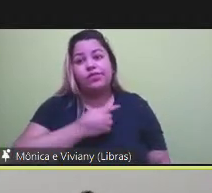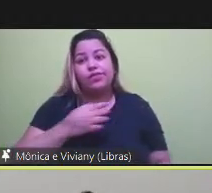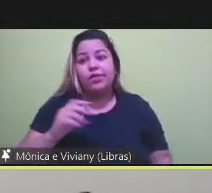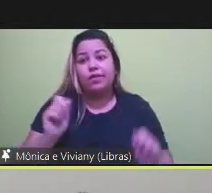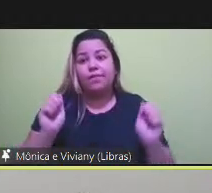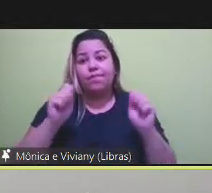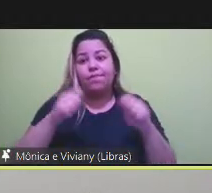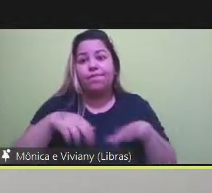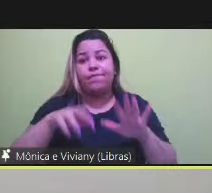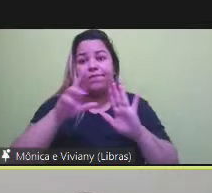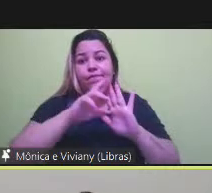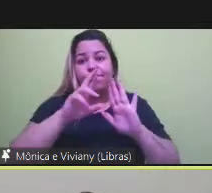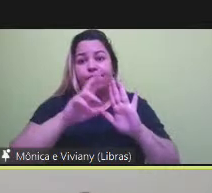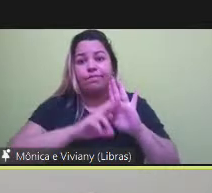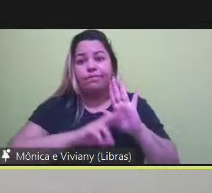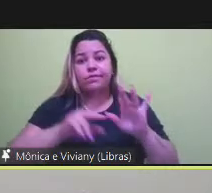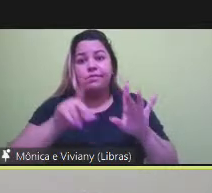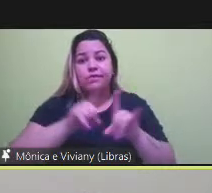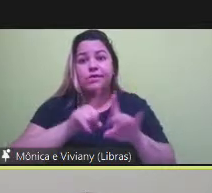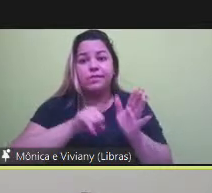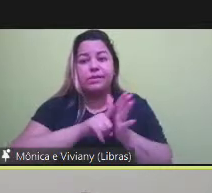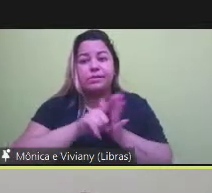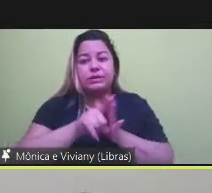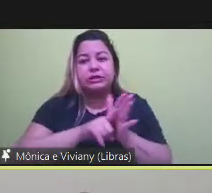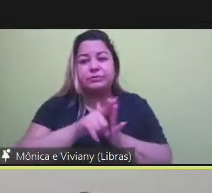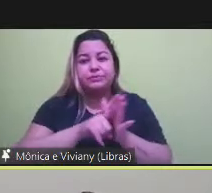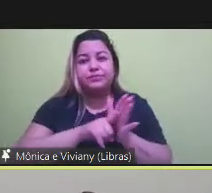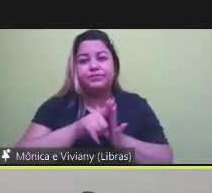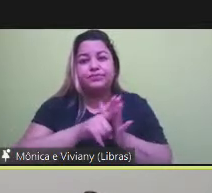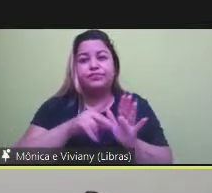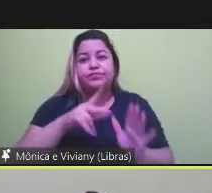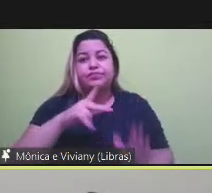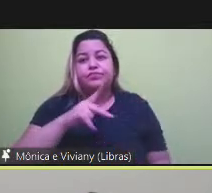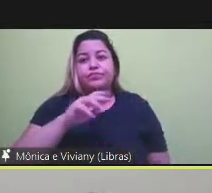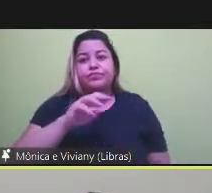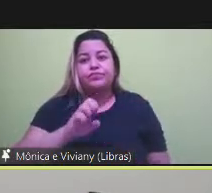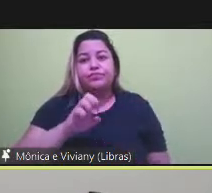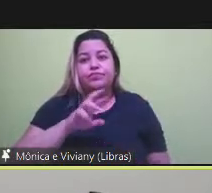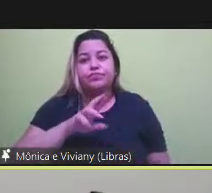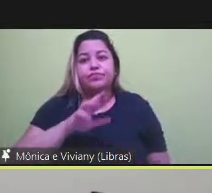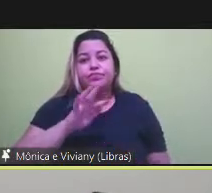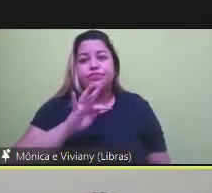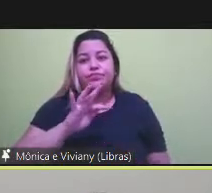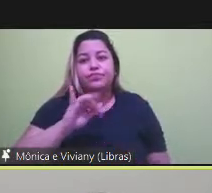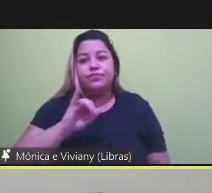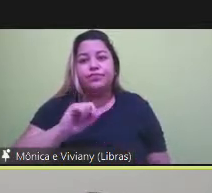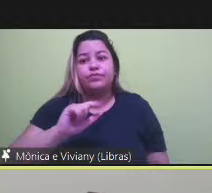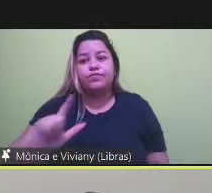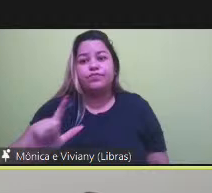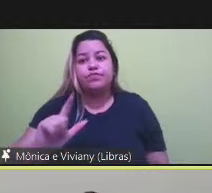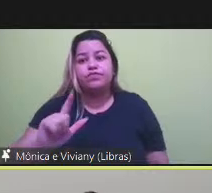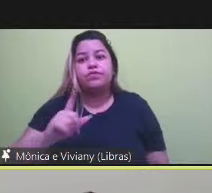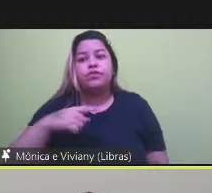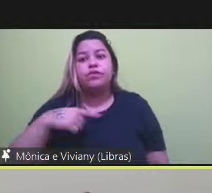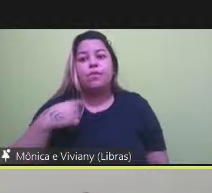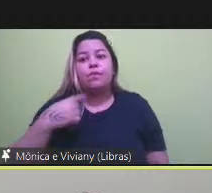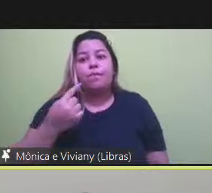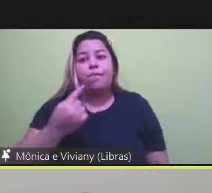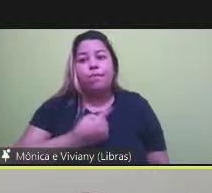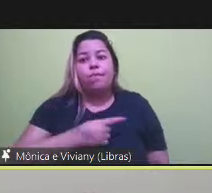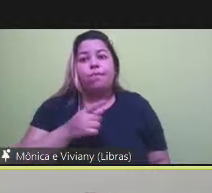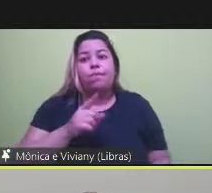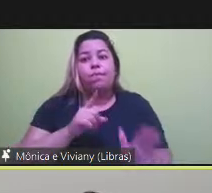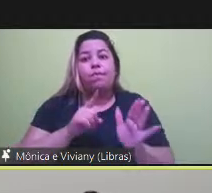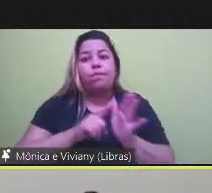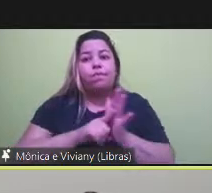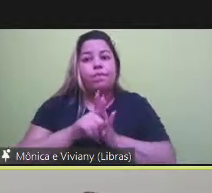needing these reports to make the analysis in our profile, populational profile, which is there. Only